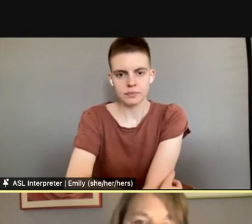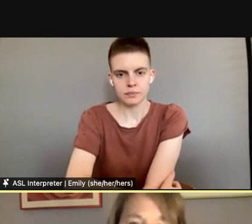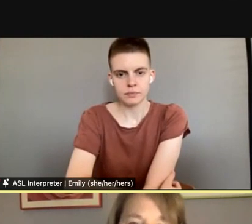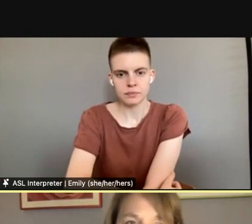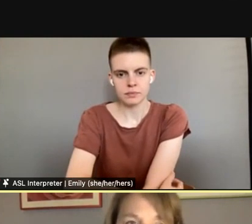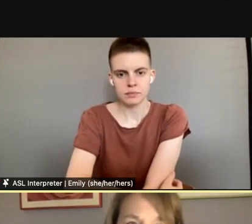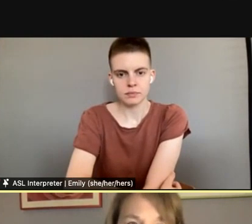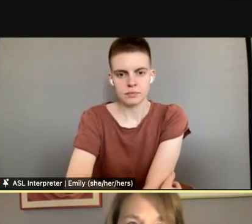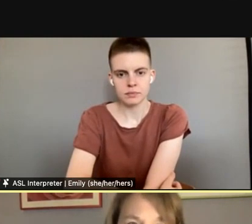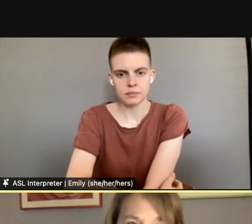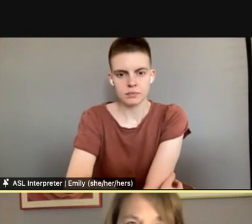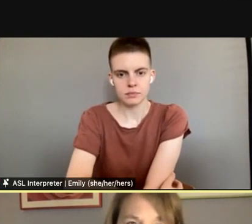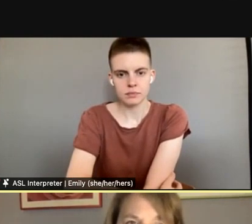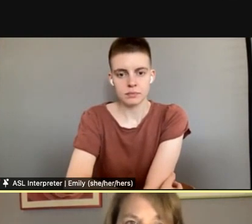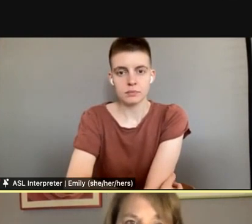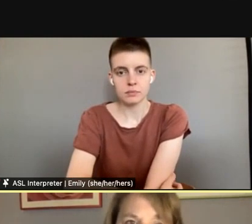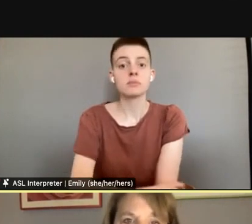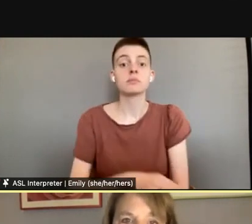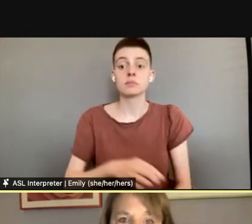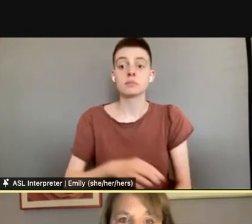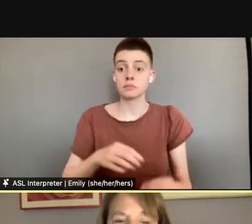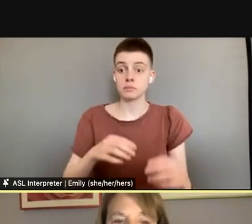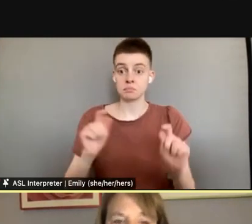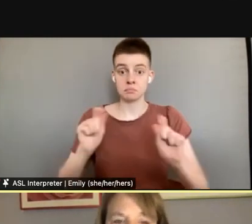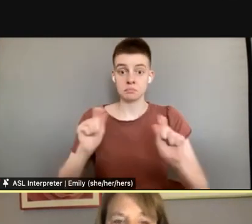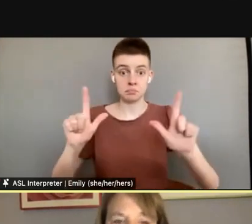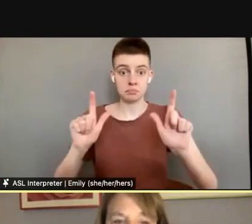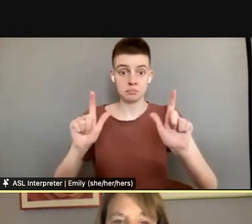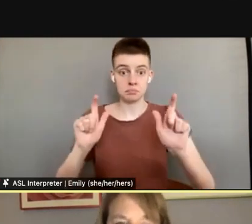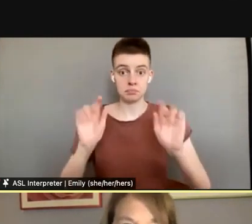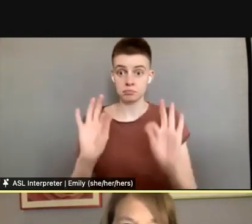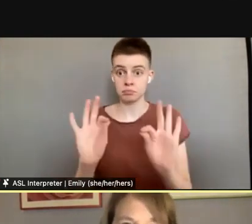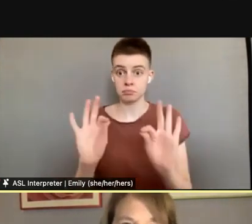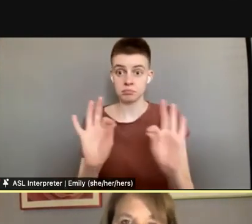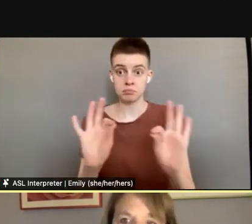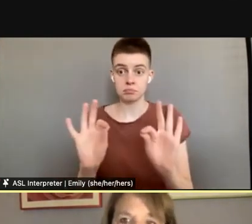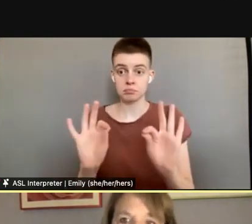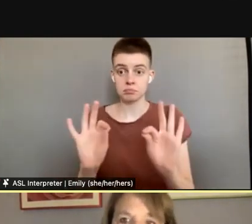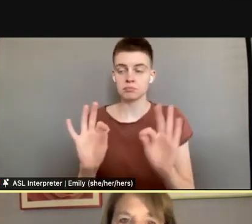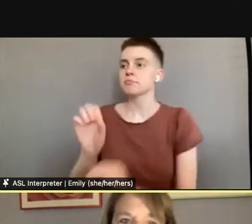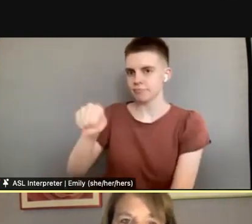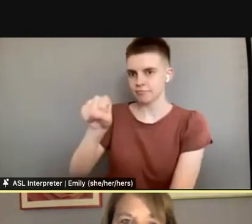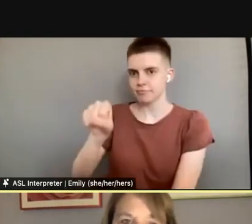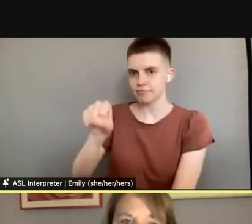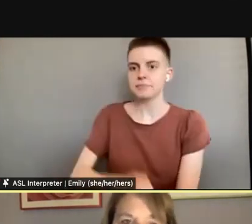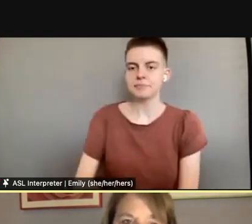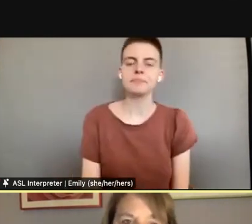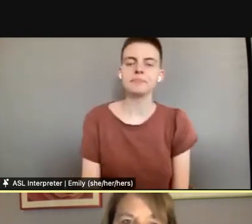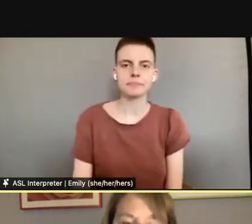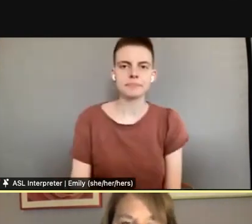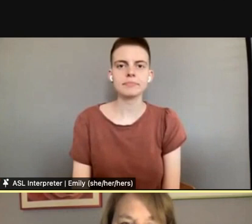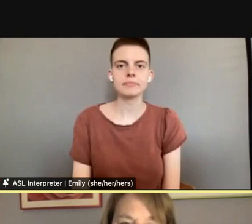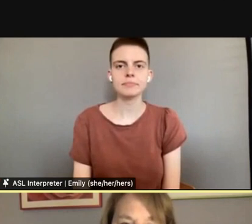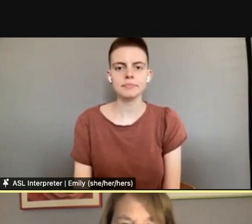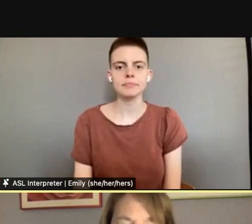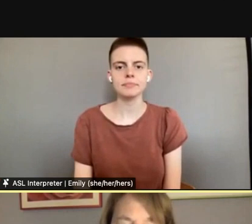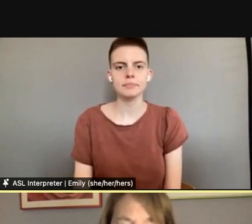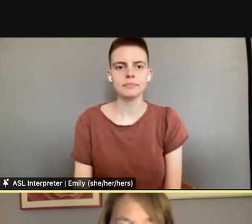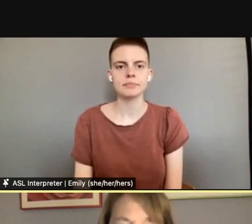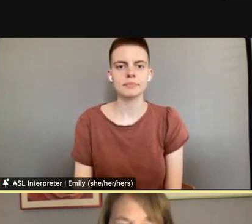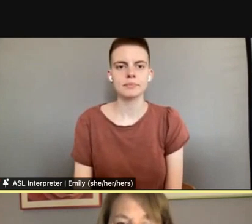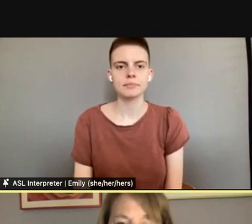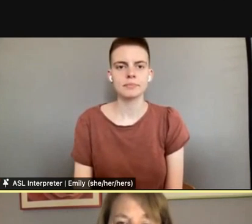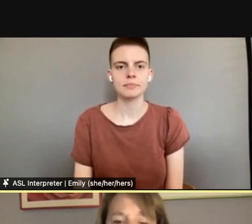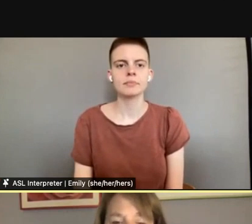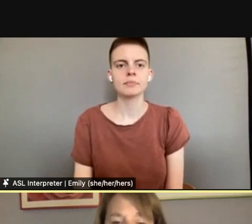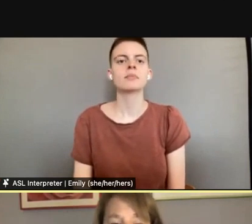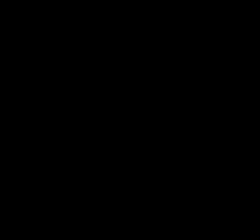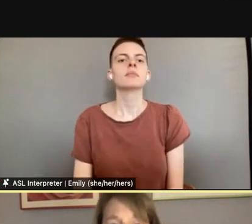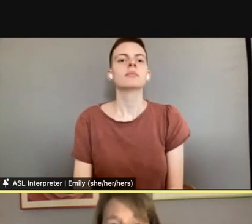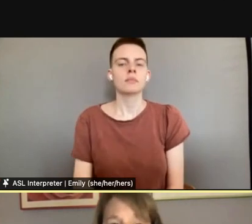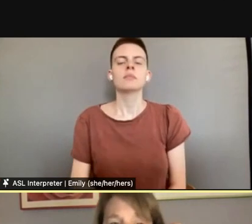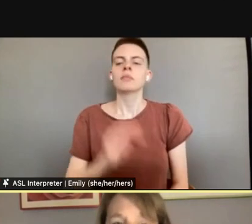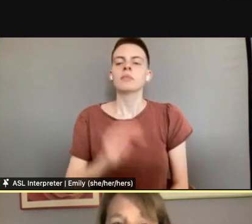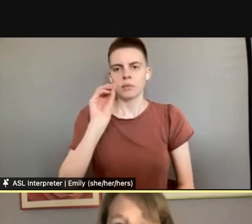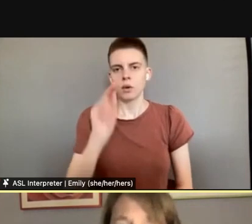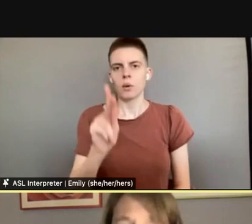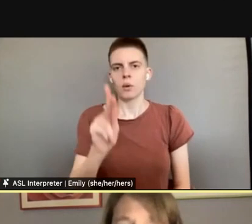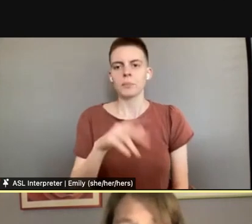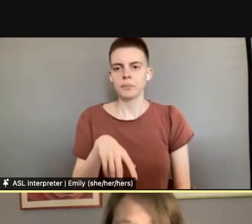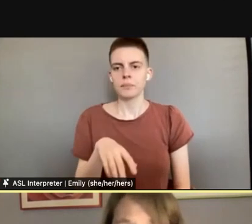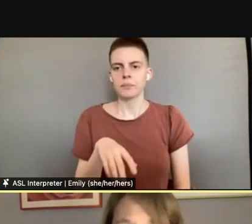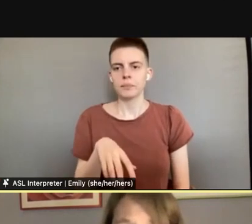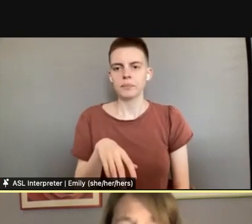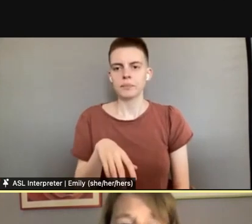Okay, I should be back now, right? Yes. Okay, this should work. All right, so